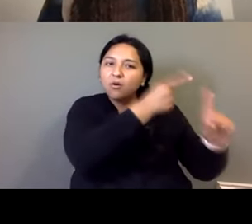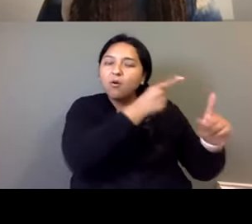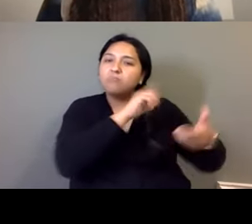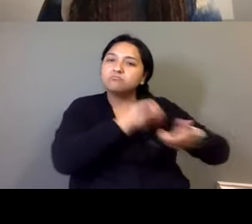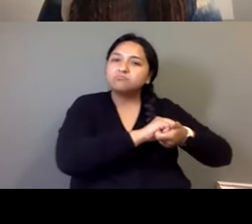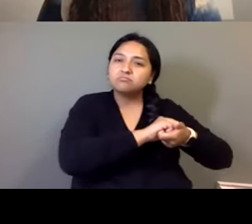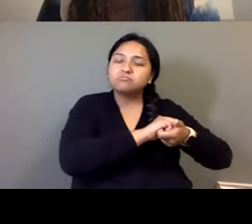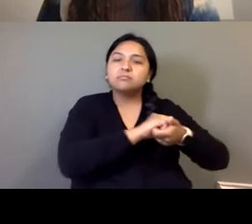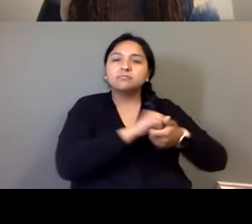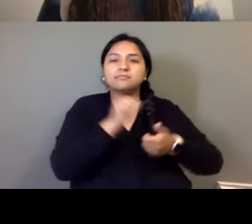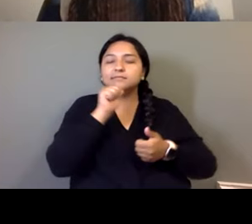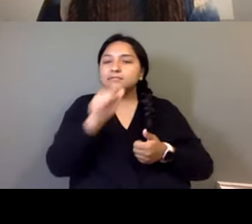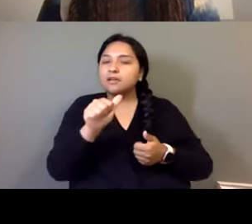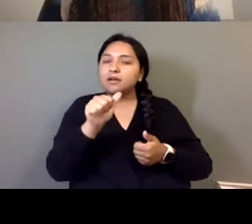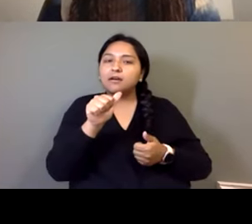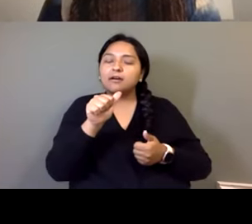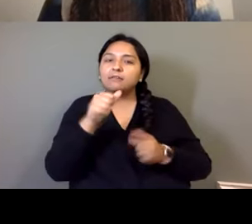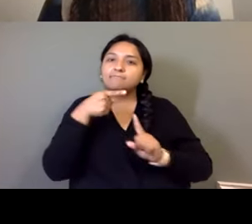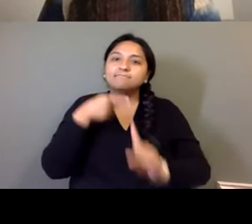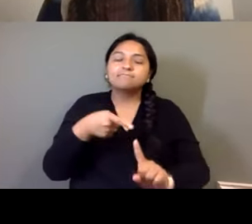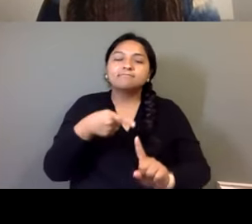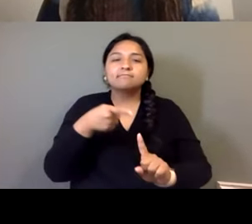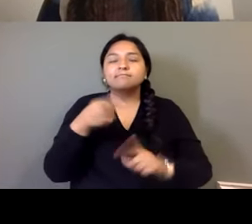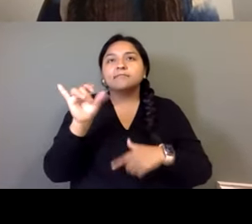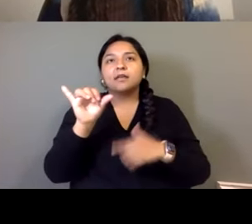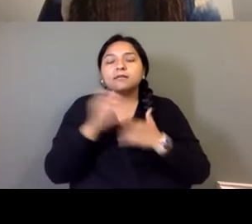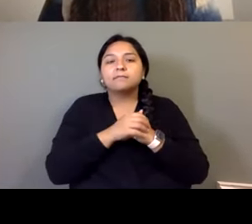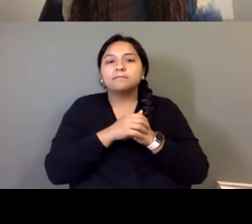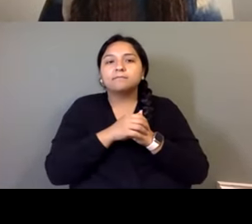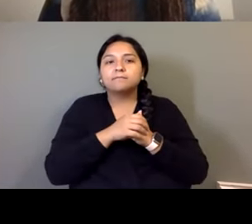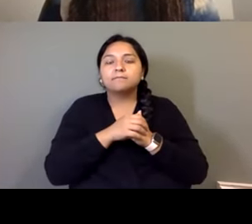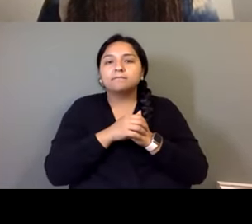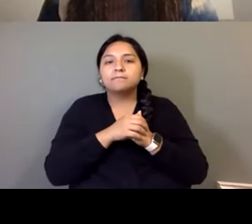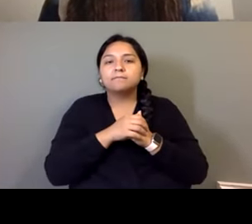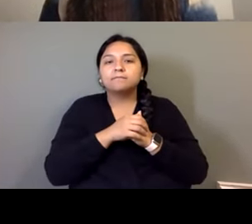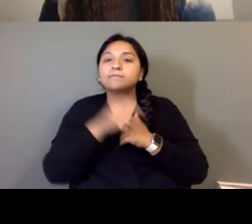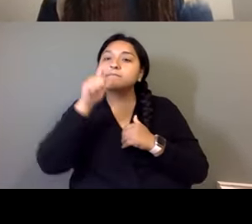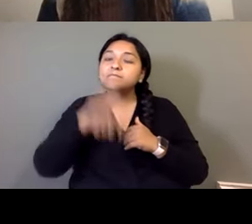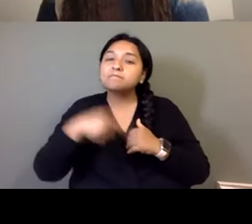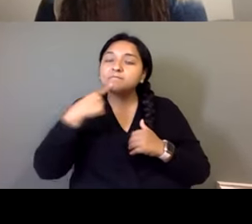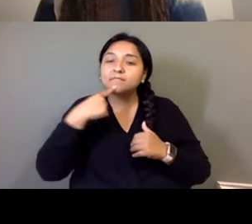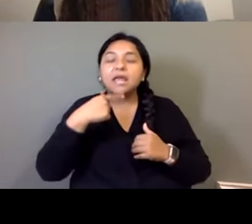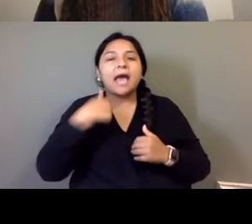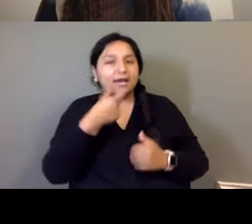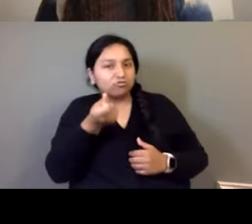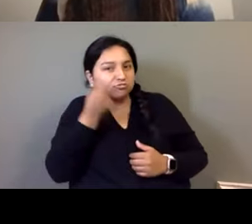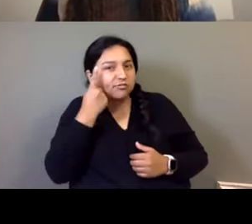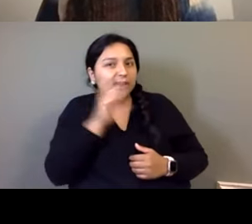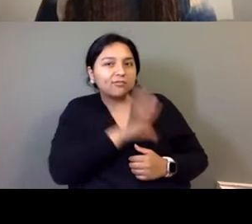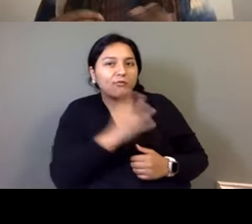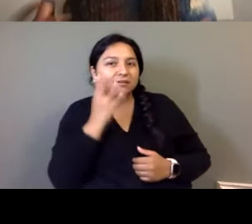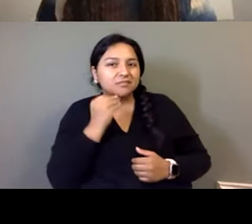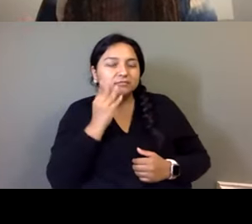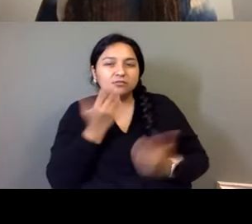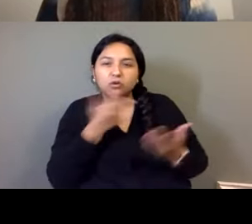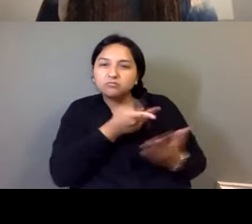about having to say, like I said before, it's not about having to say, I understand what this person is going through. It's not about saying,